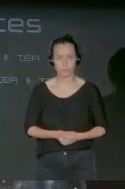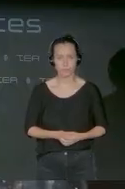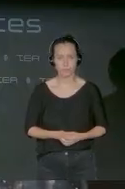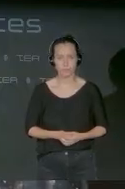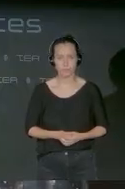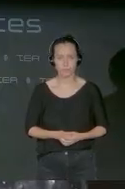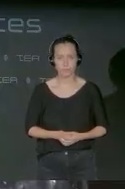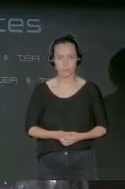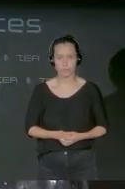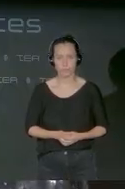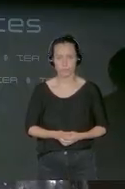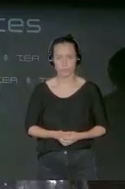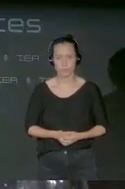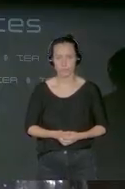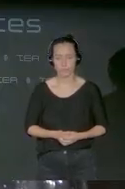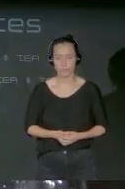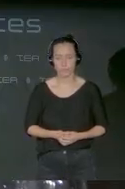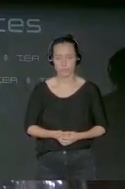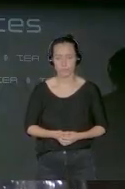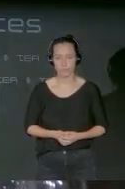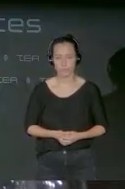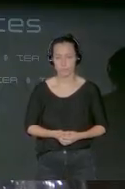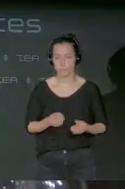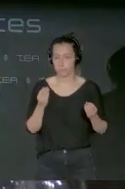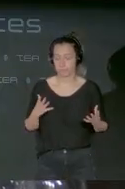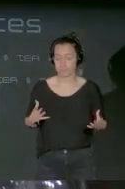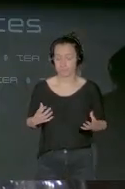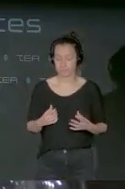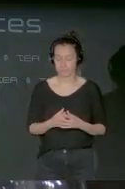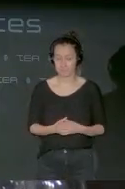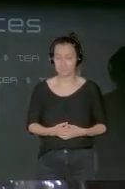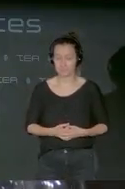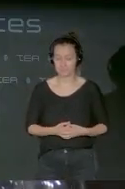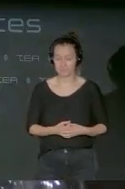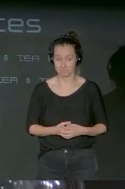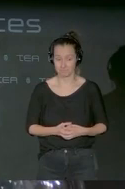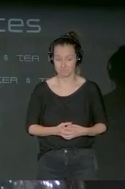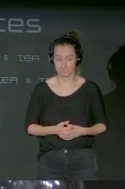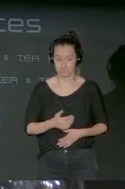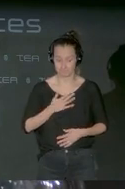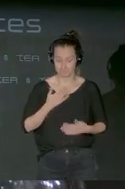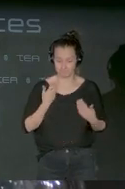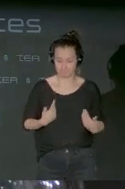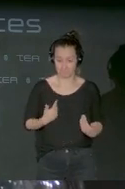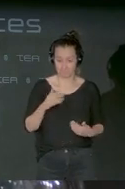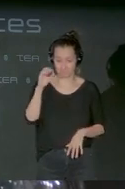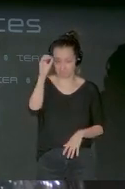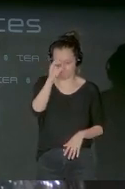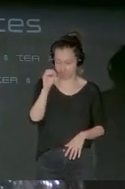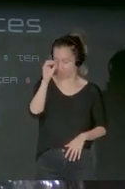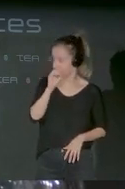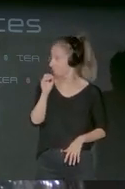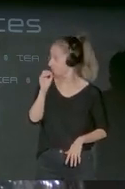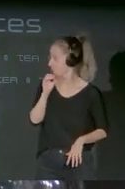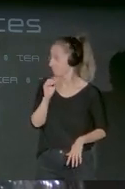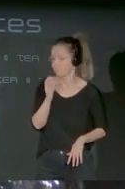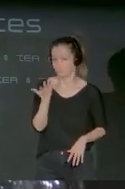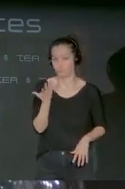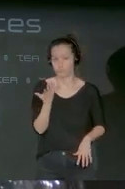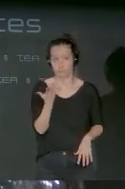So for me, perhaps, of course, what Simon mentioned, like those general trends have had a huge impact on the